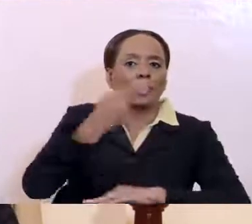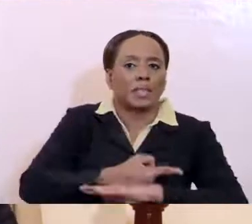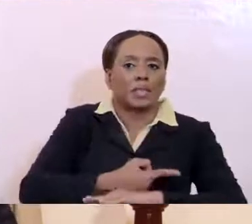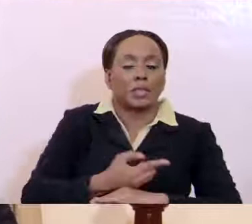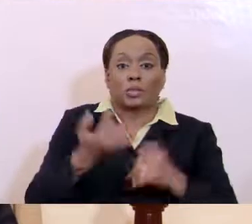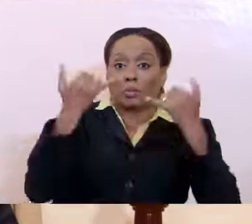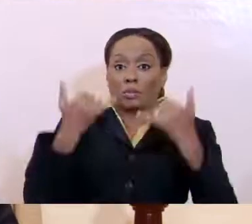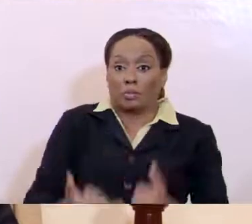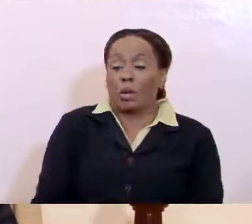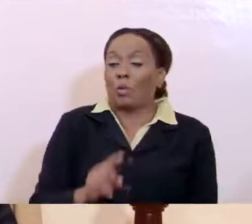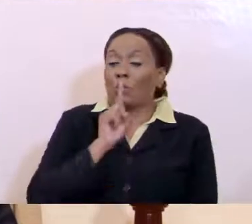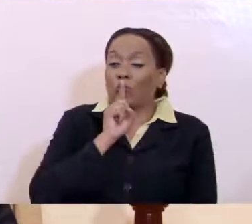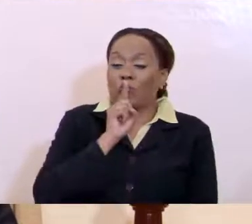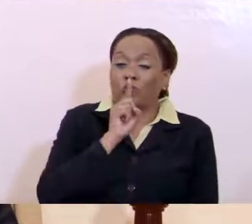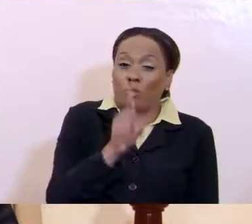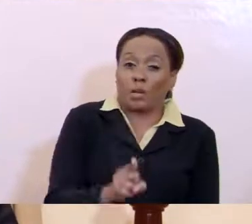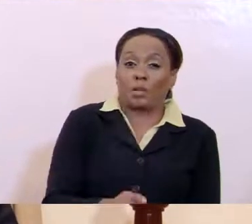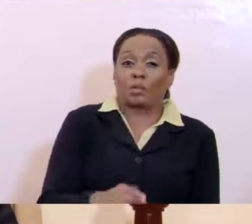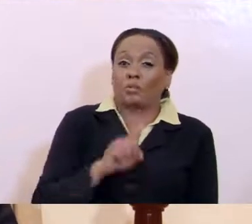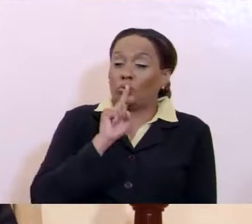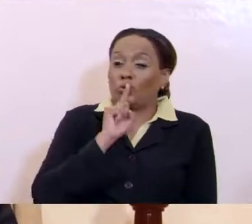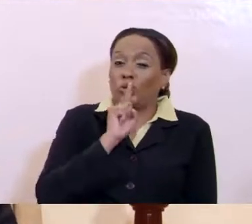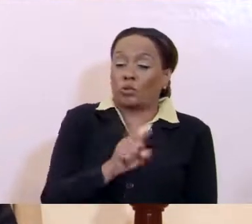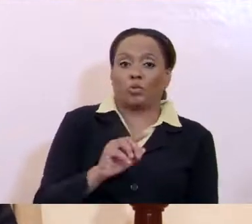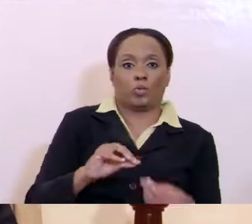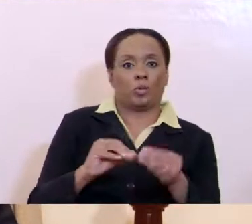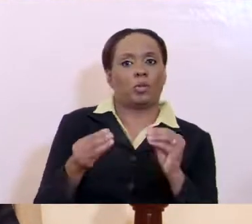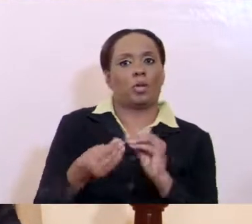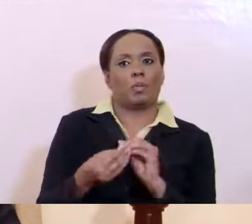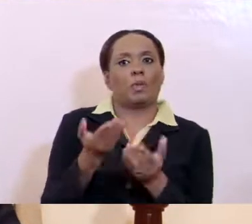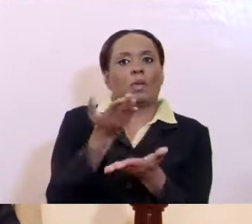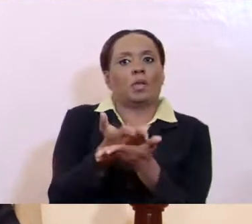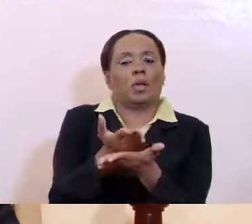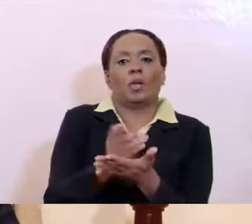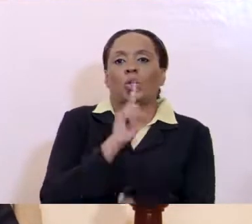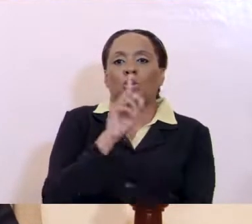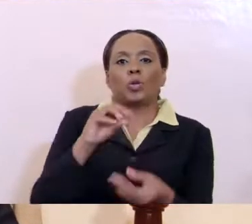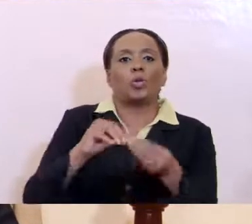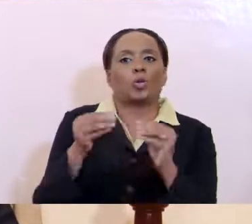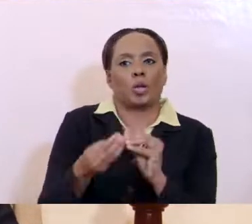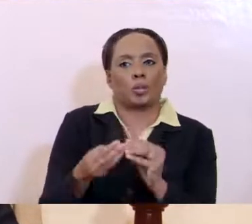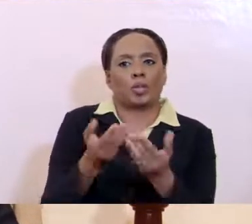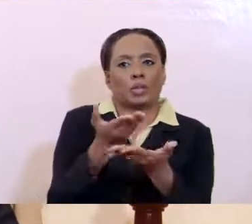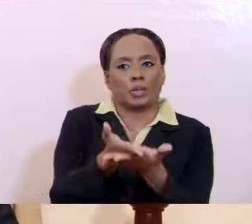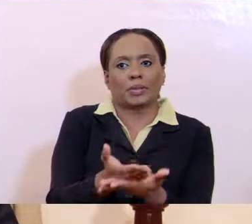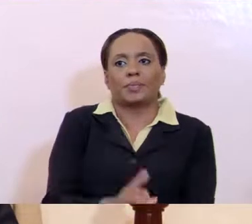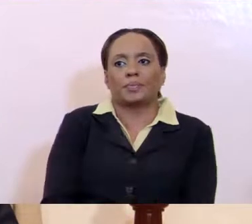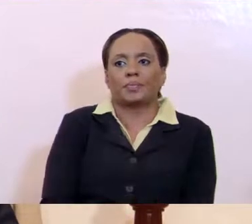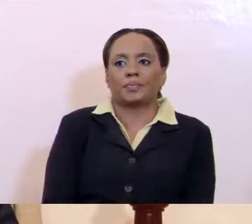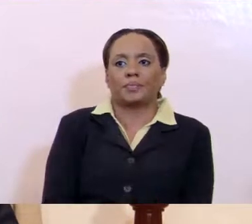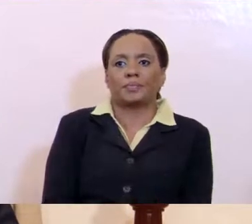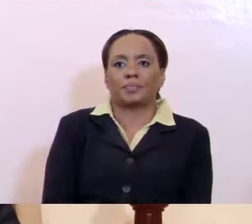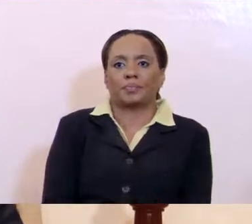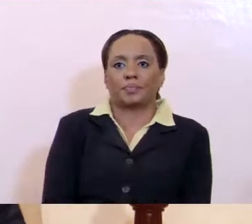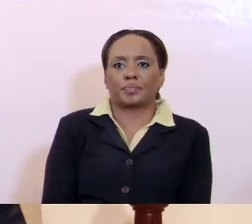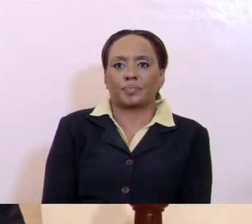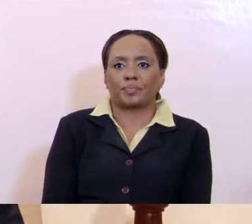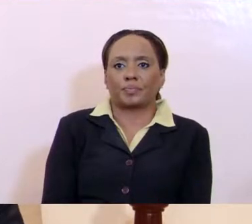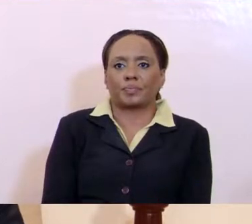accurate and realistic positivity trends for the analysis that I mentioned.